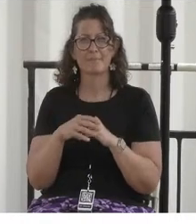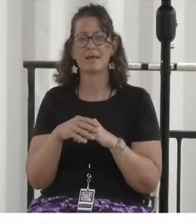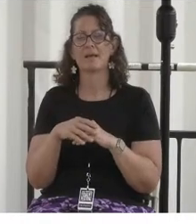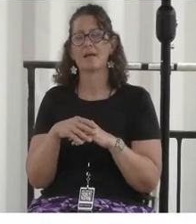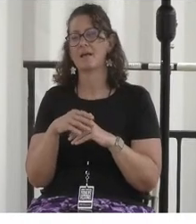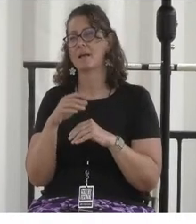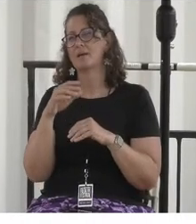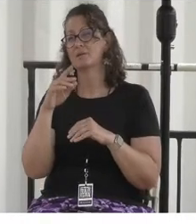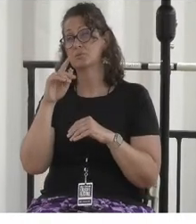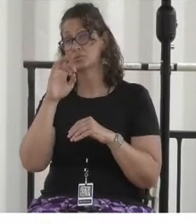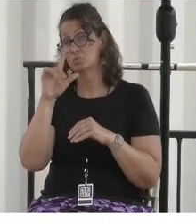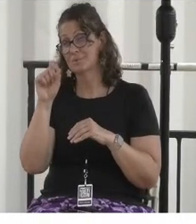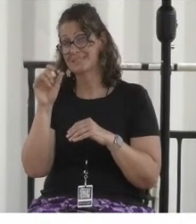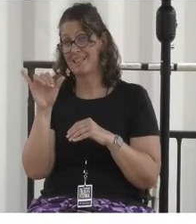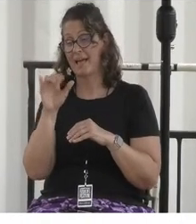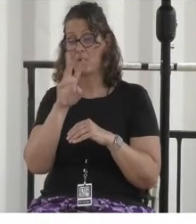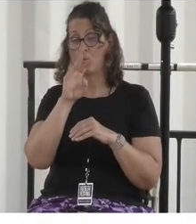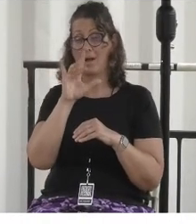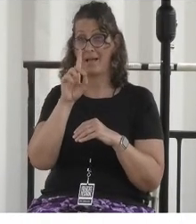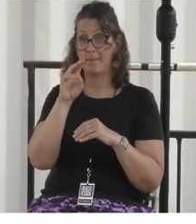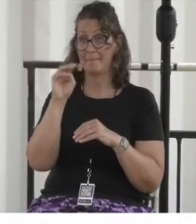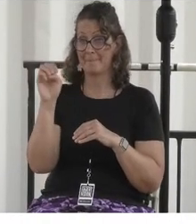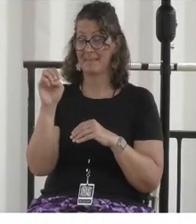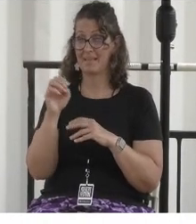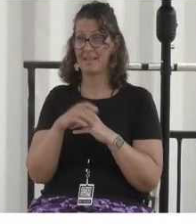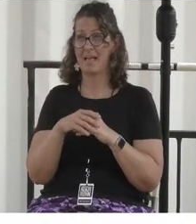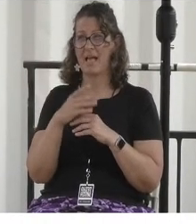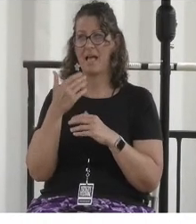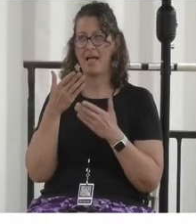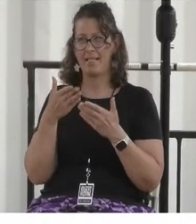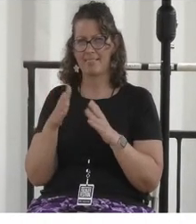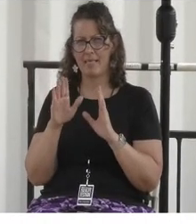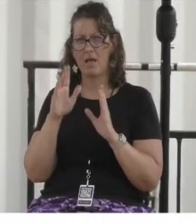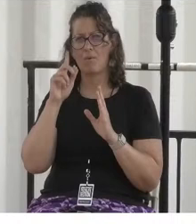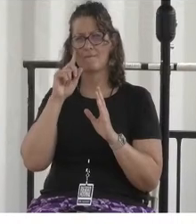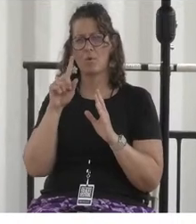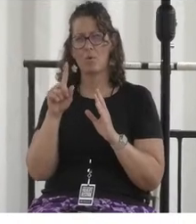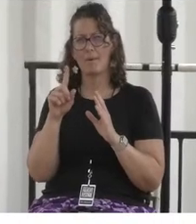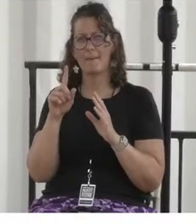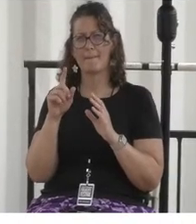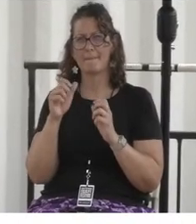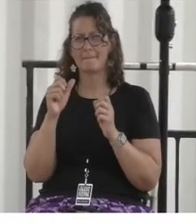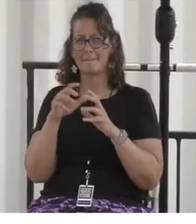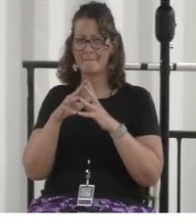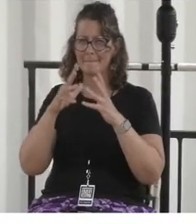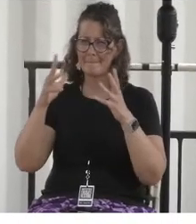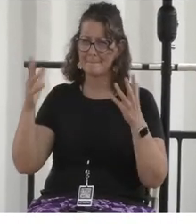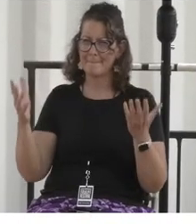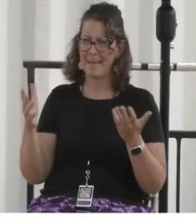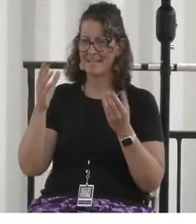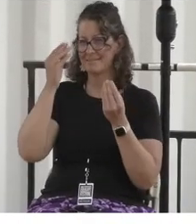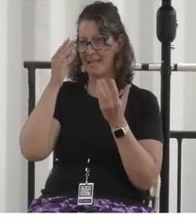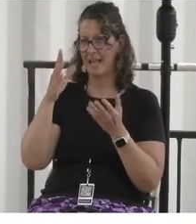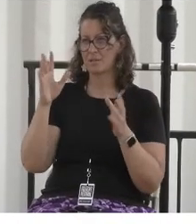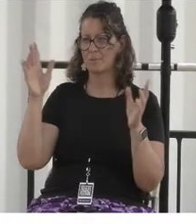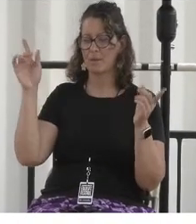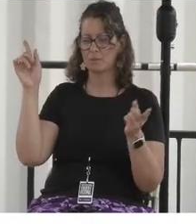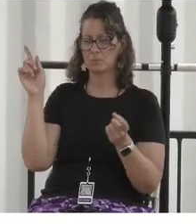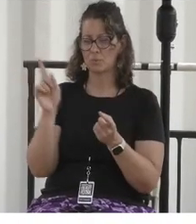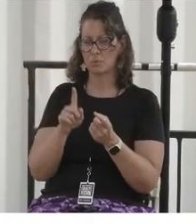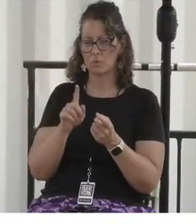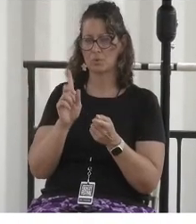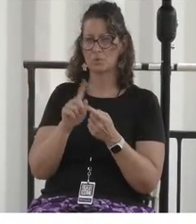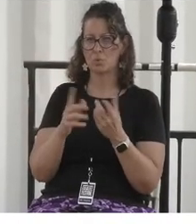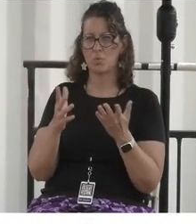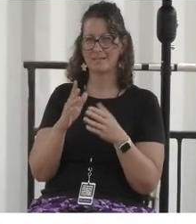like WildMe have allowed for massive amounts of data to be curated into what's really important